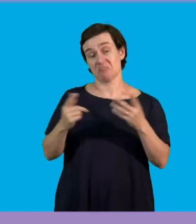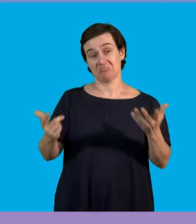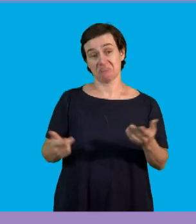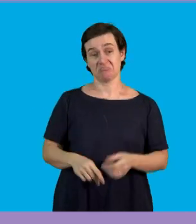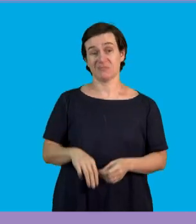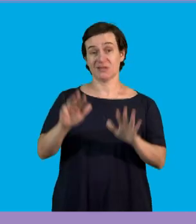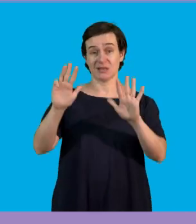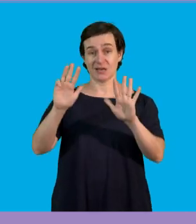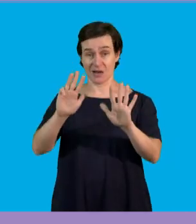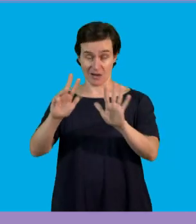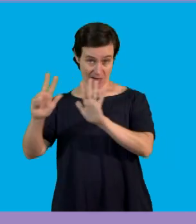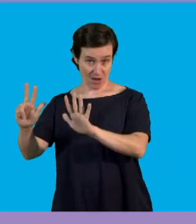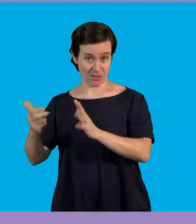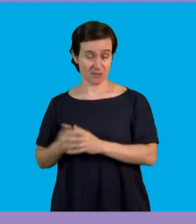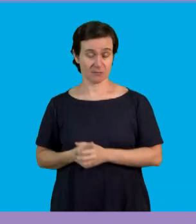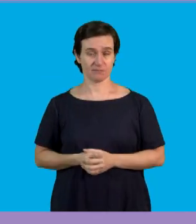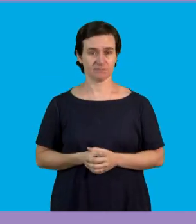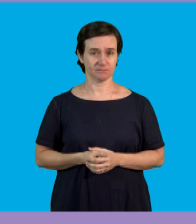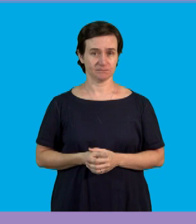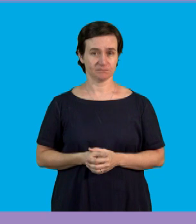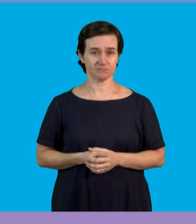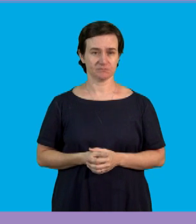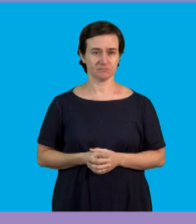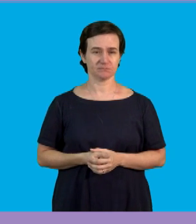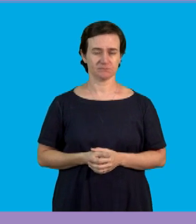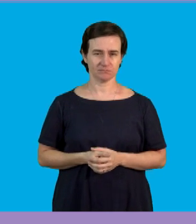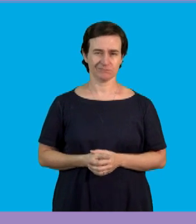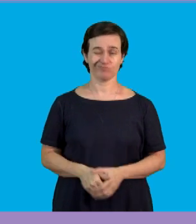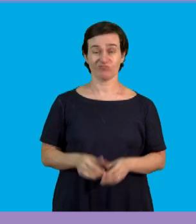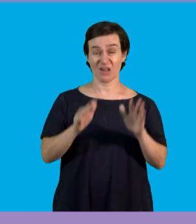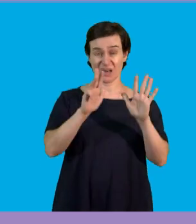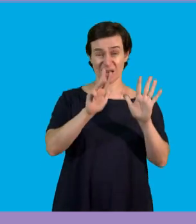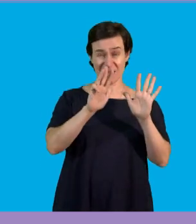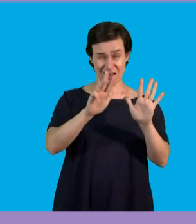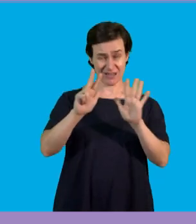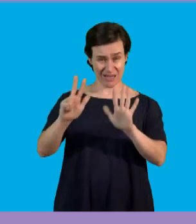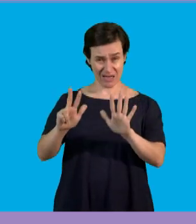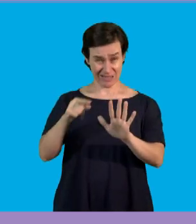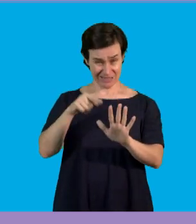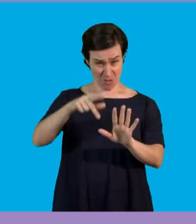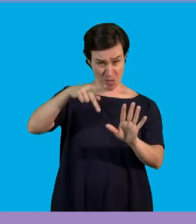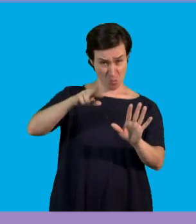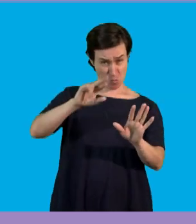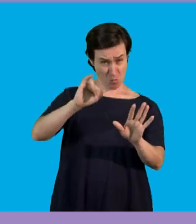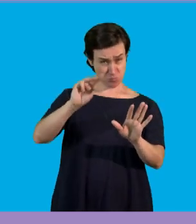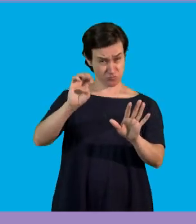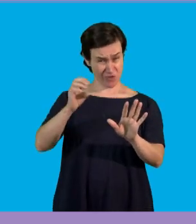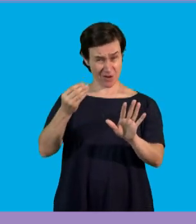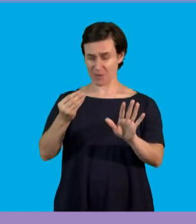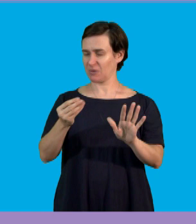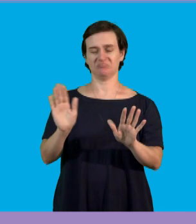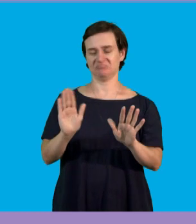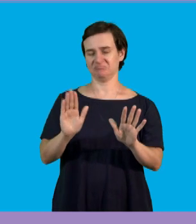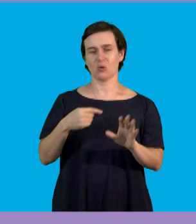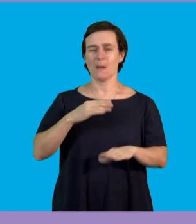multiplied by 98, right? And because 98 is not a prime number, I'm going